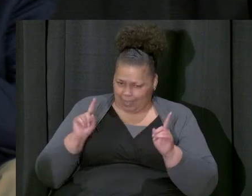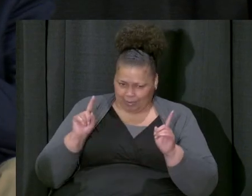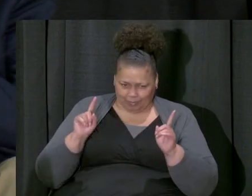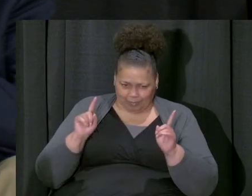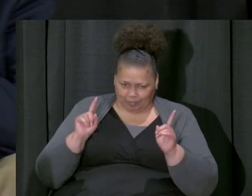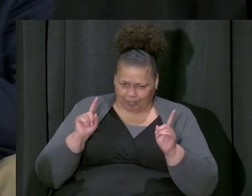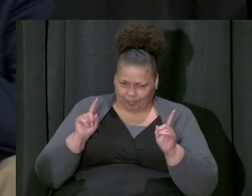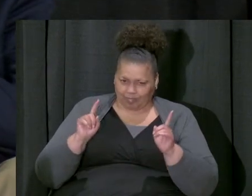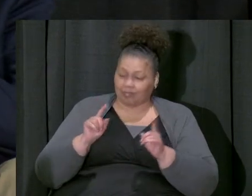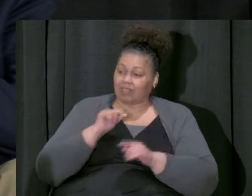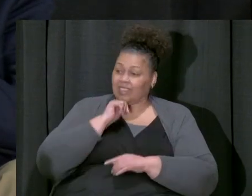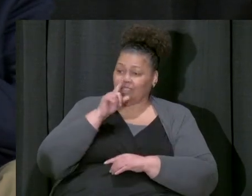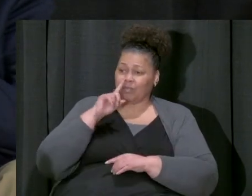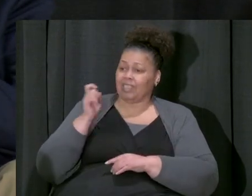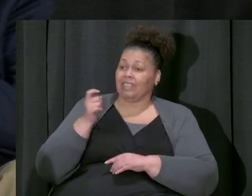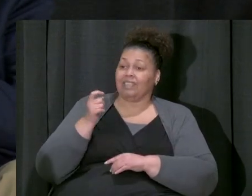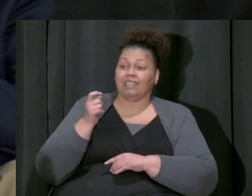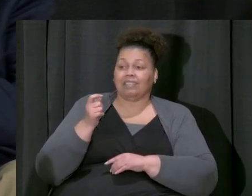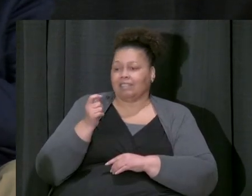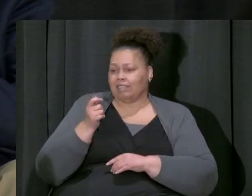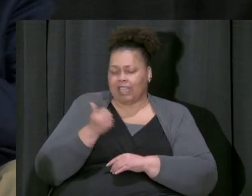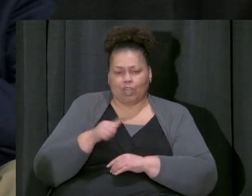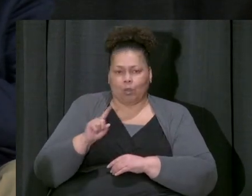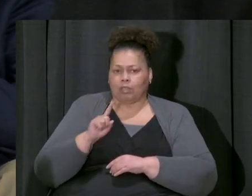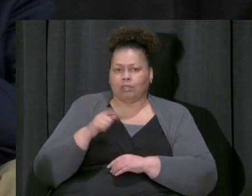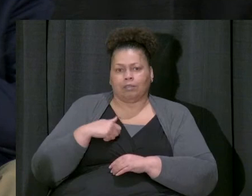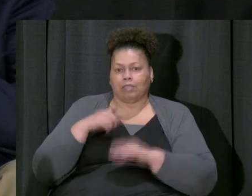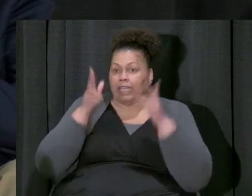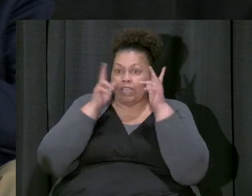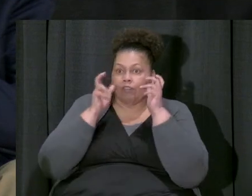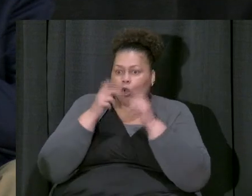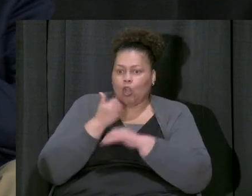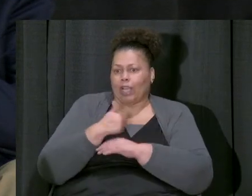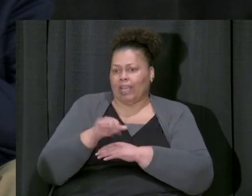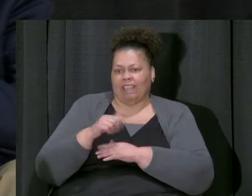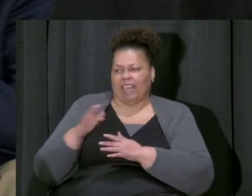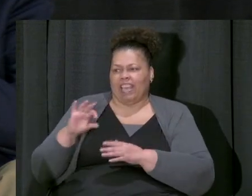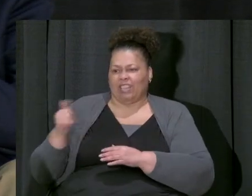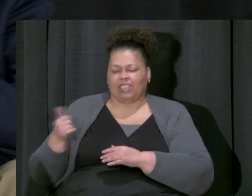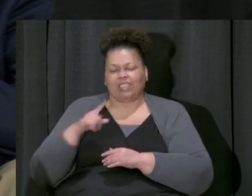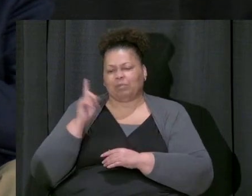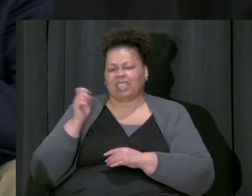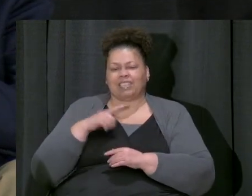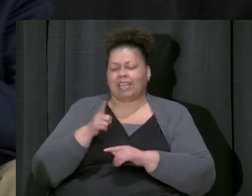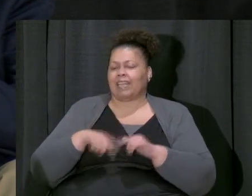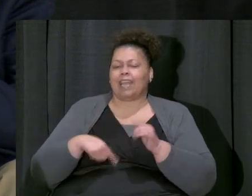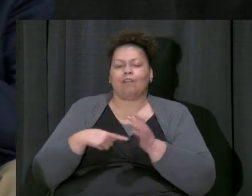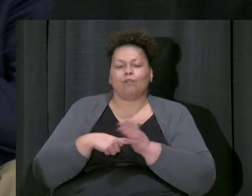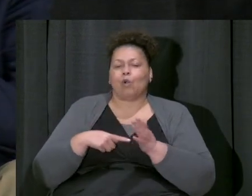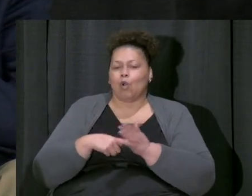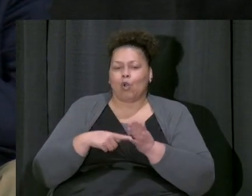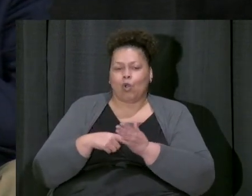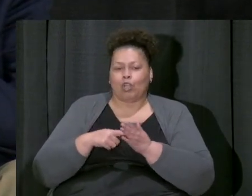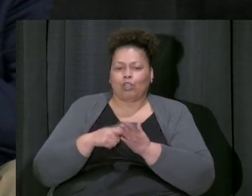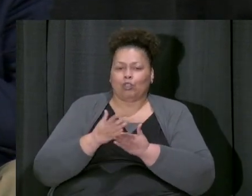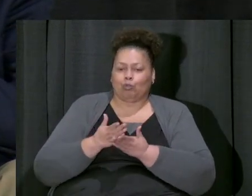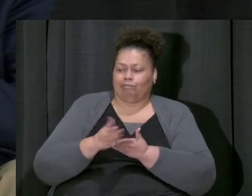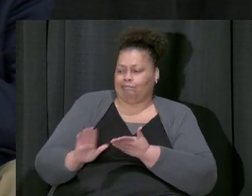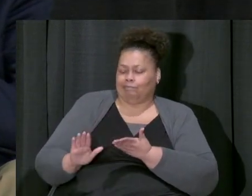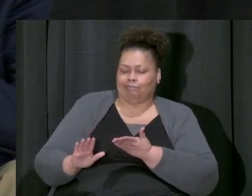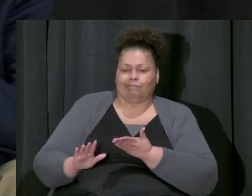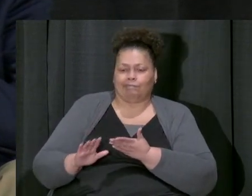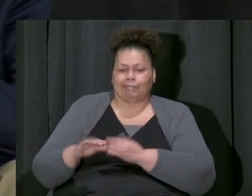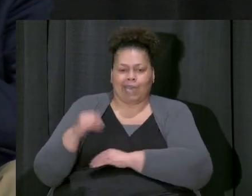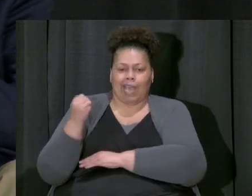And it's not because anybody's evil or anything else. It's that they can't afford to put themselves out of business. And by the way, these